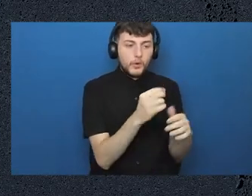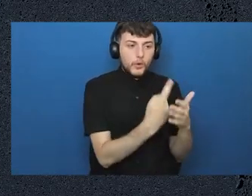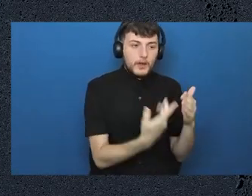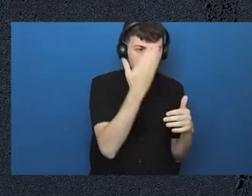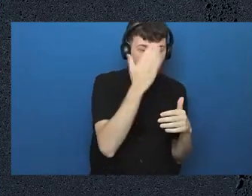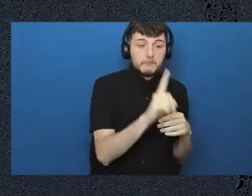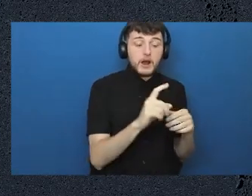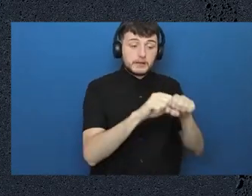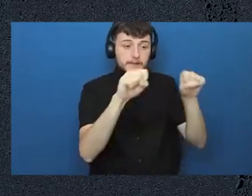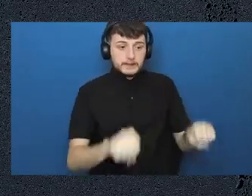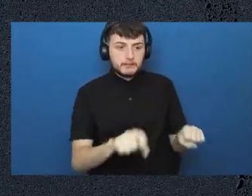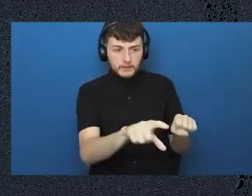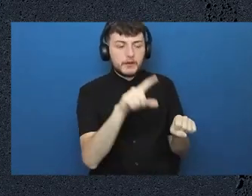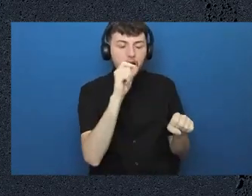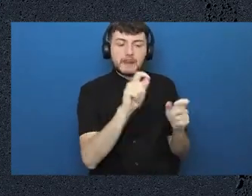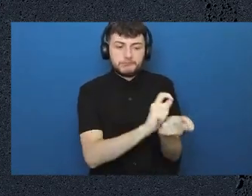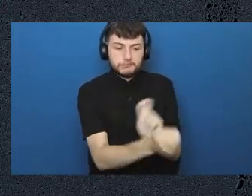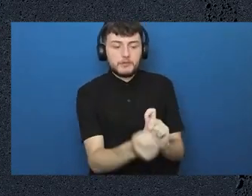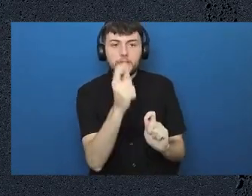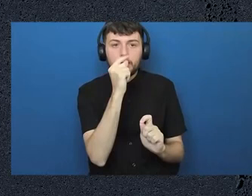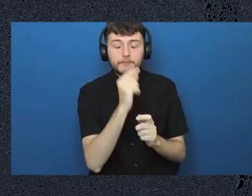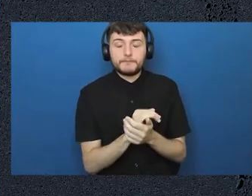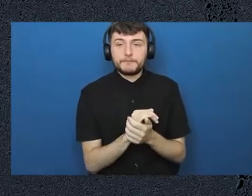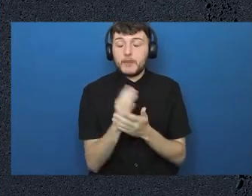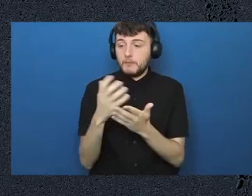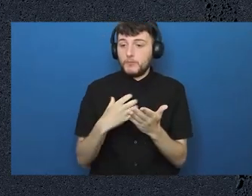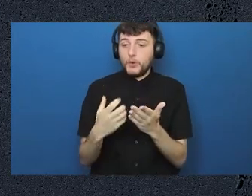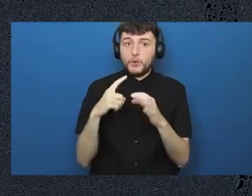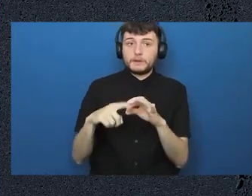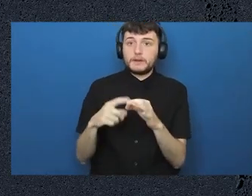system. Question, we had more hands up. Yes, thank you.